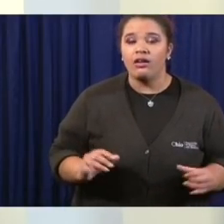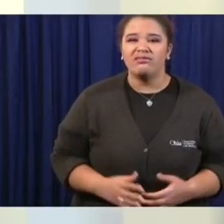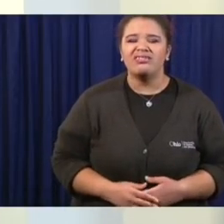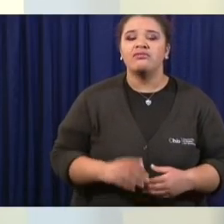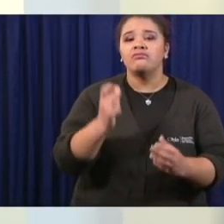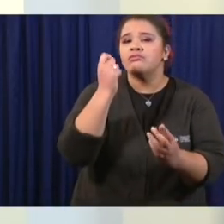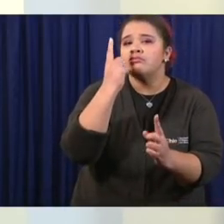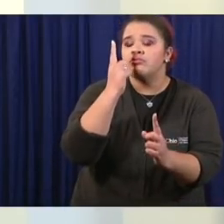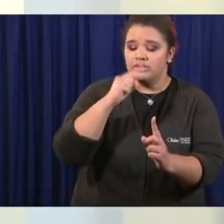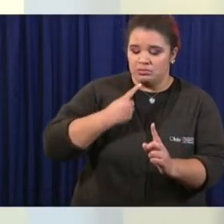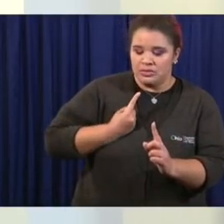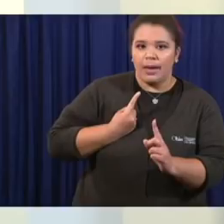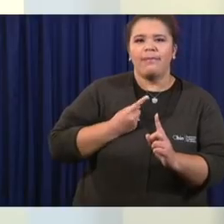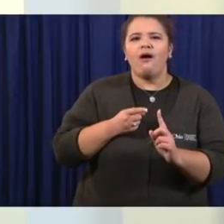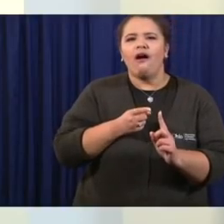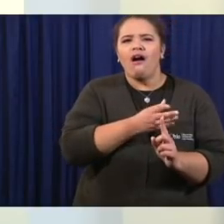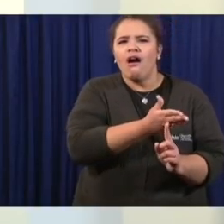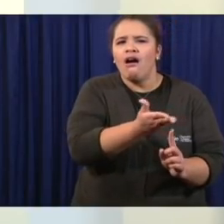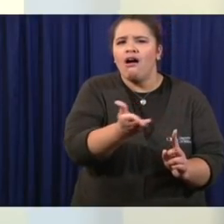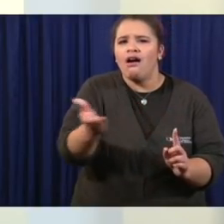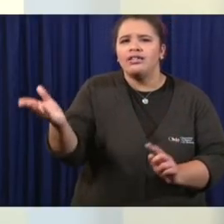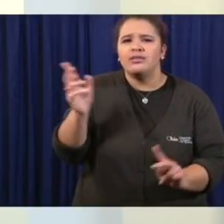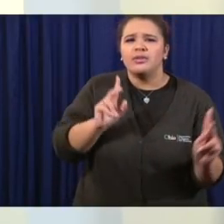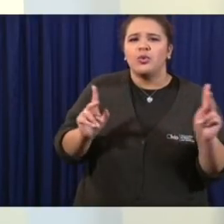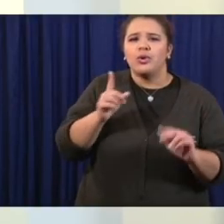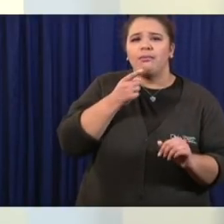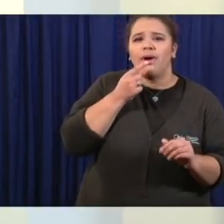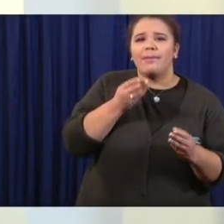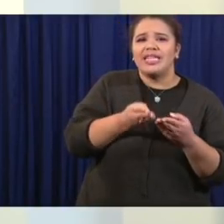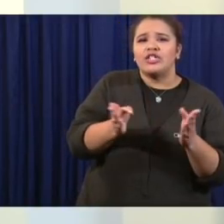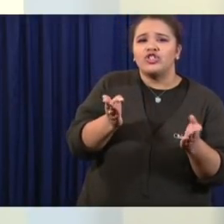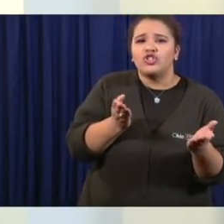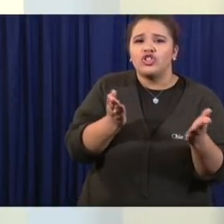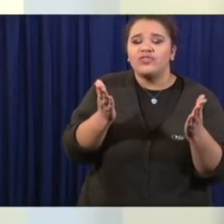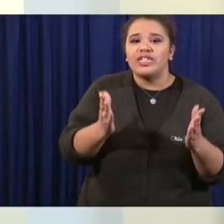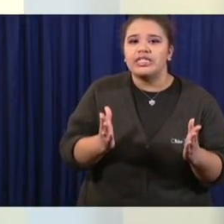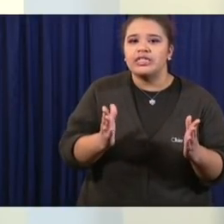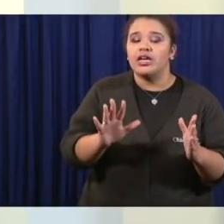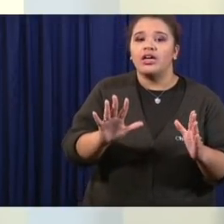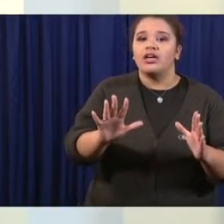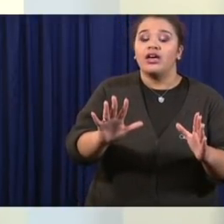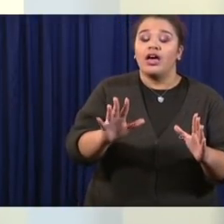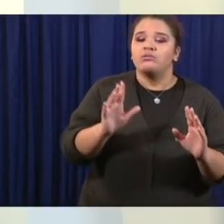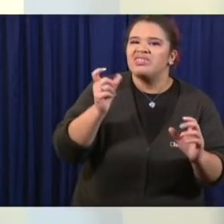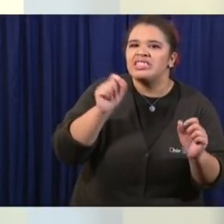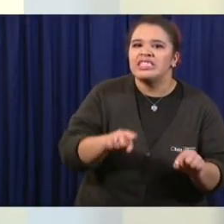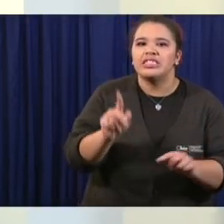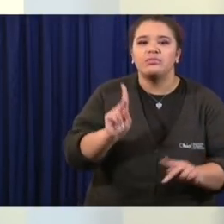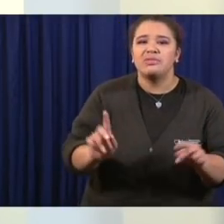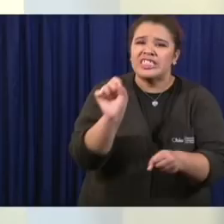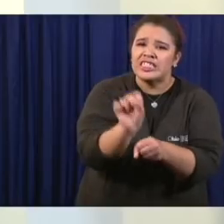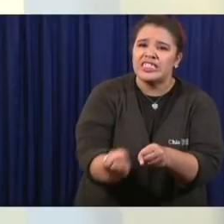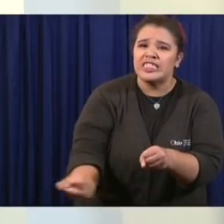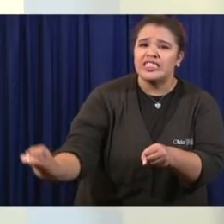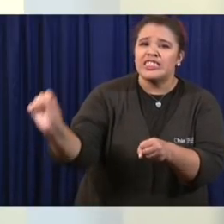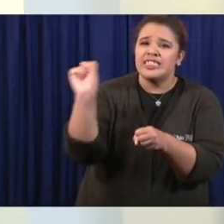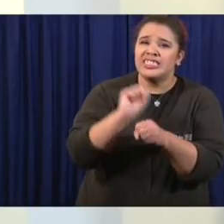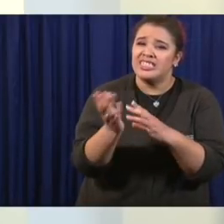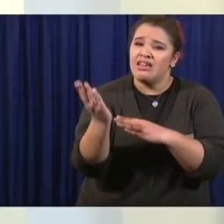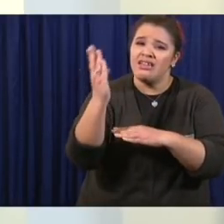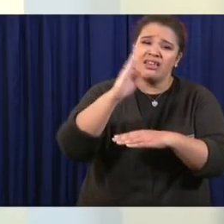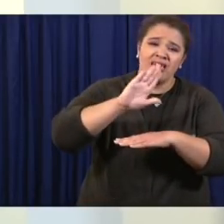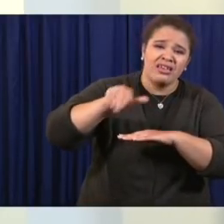here. I'm the tip of the iceberg of a team of people who work tirelessly day and night on behalf of